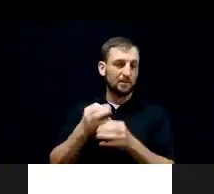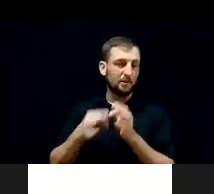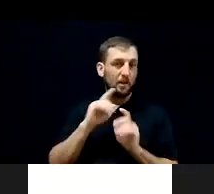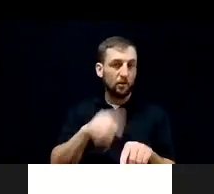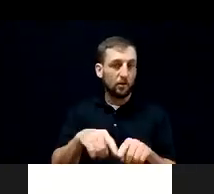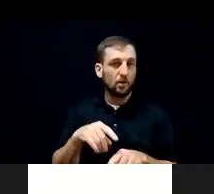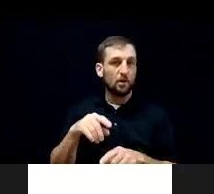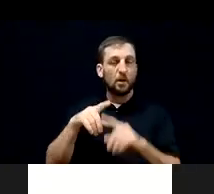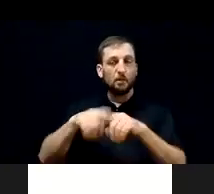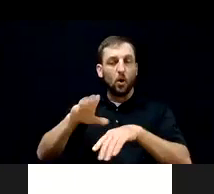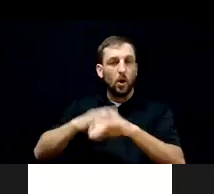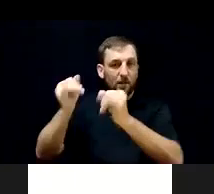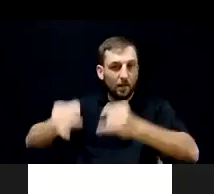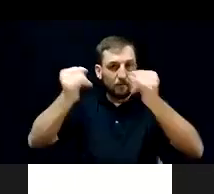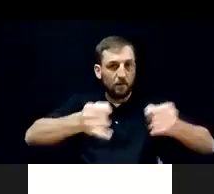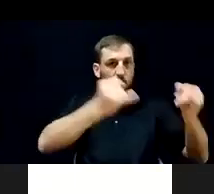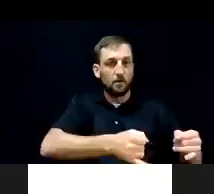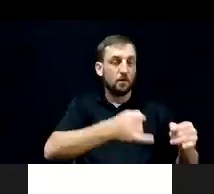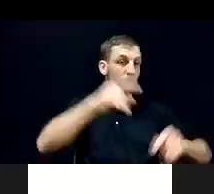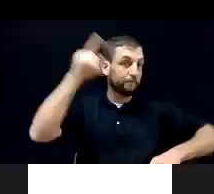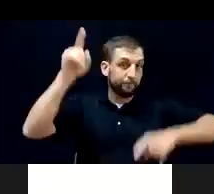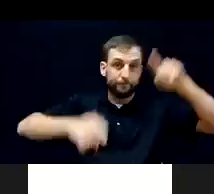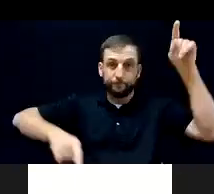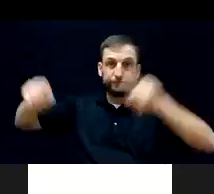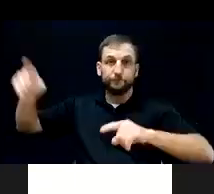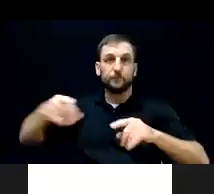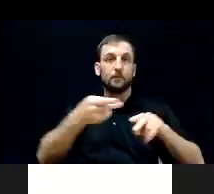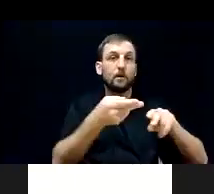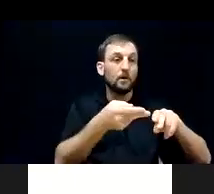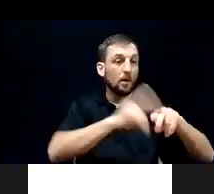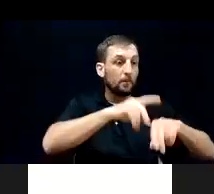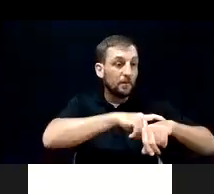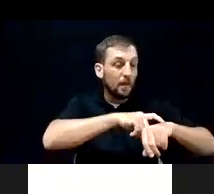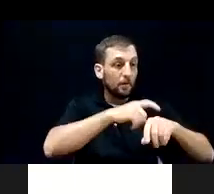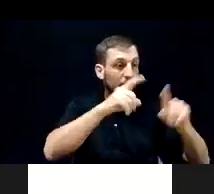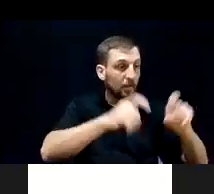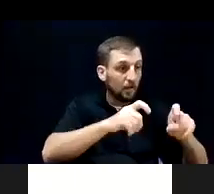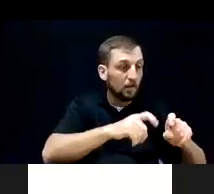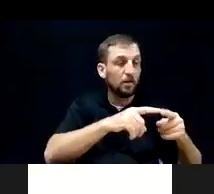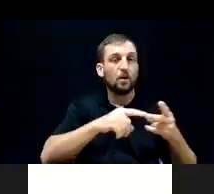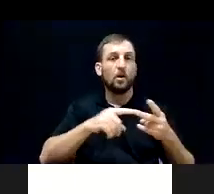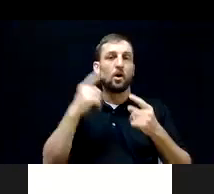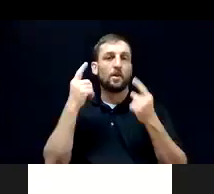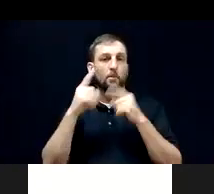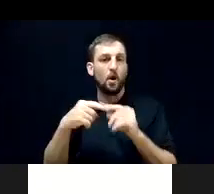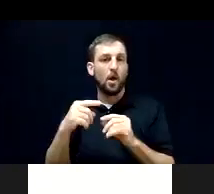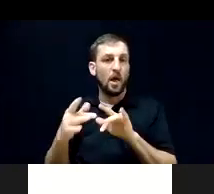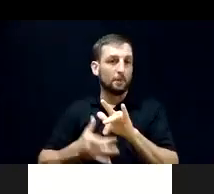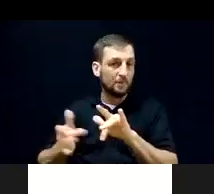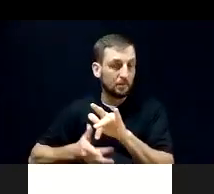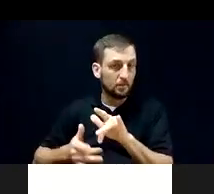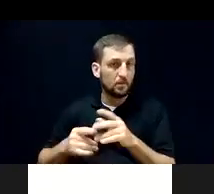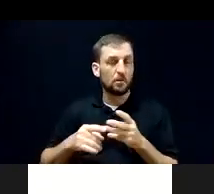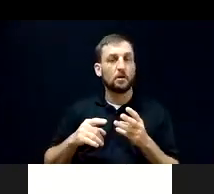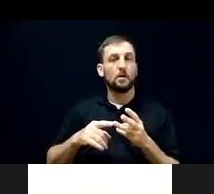basis. They can range from everything to extended time, consideration for absences. We do work to determine housing accommodations